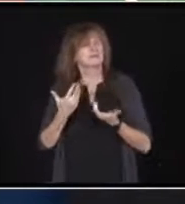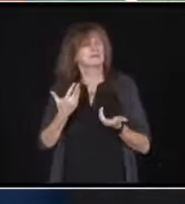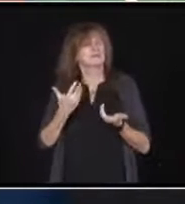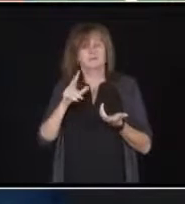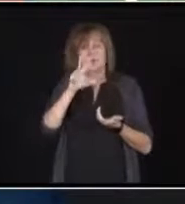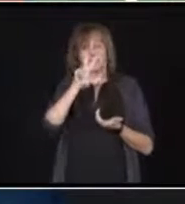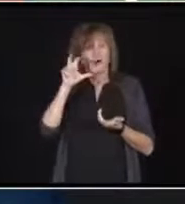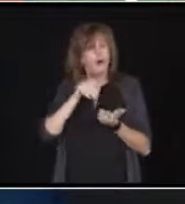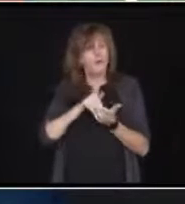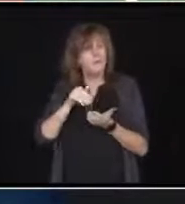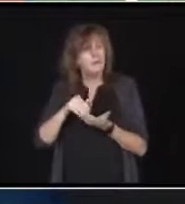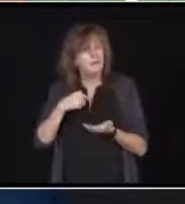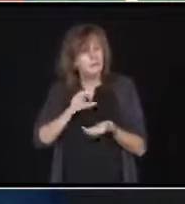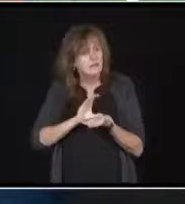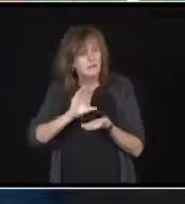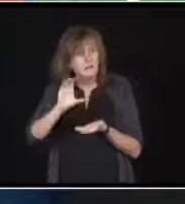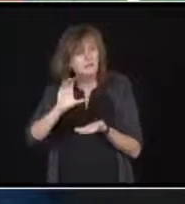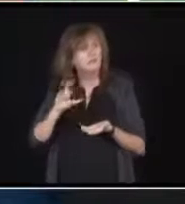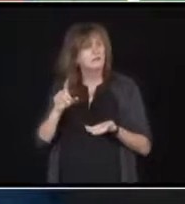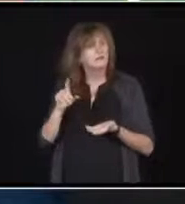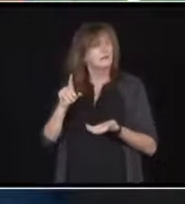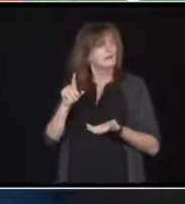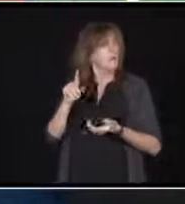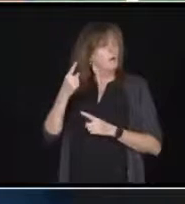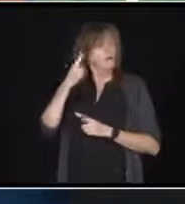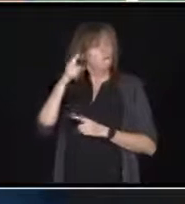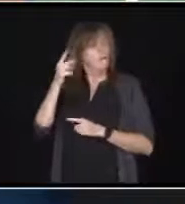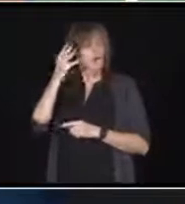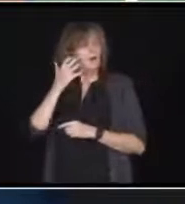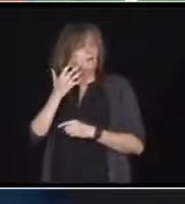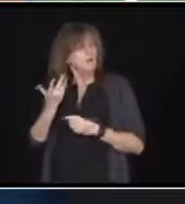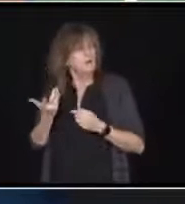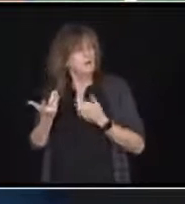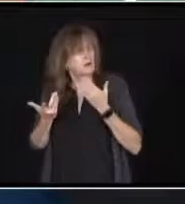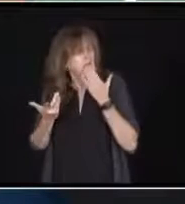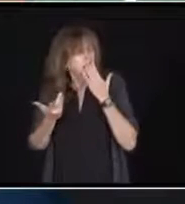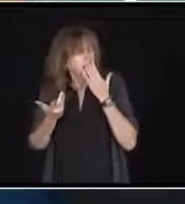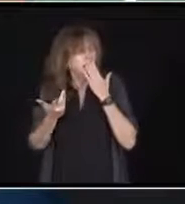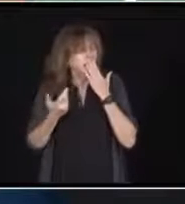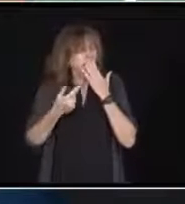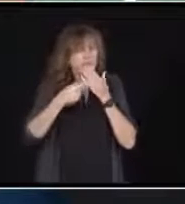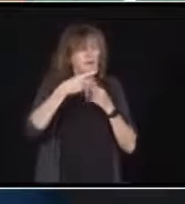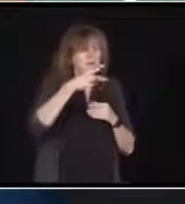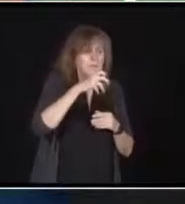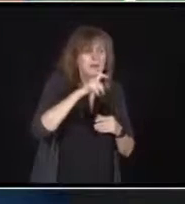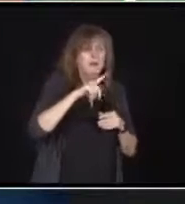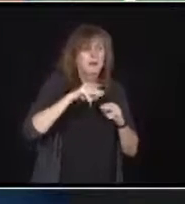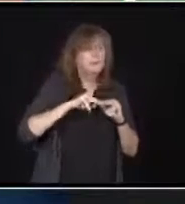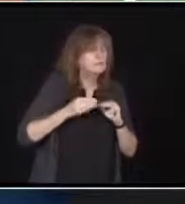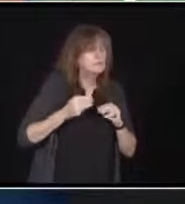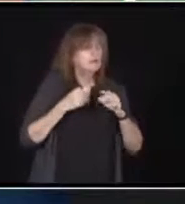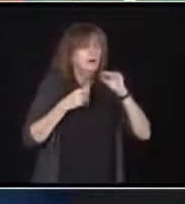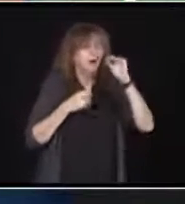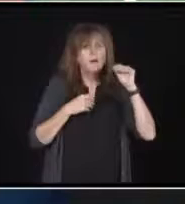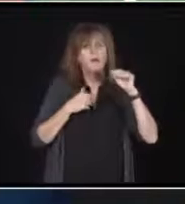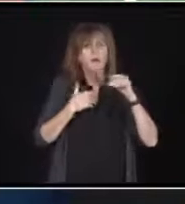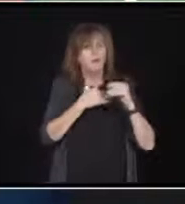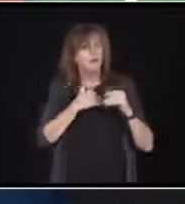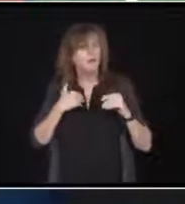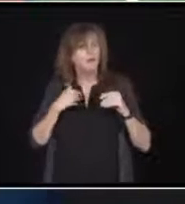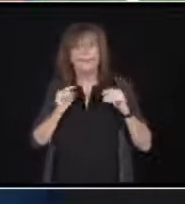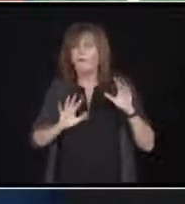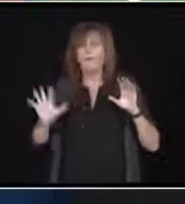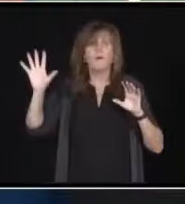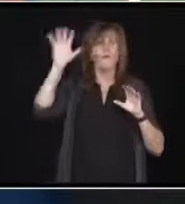the areas, the hot spots. It's not just for Peel and Ottawa, for Toronto. It's for the entire province. If you've